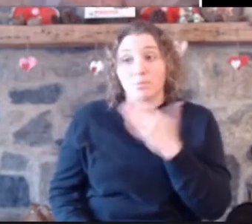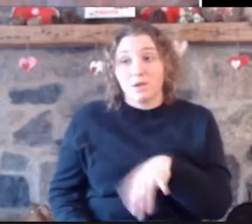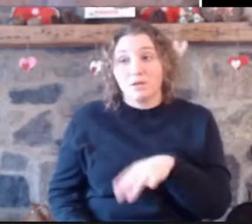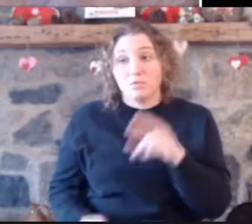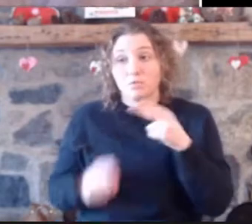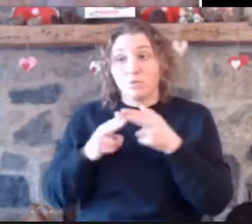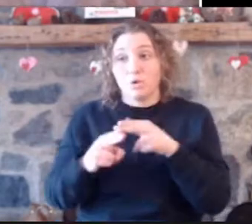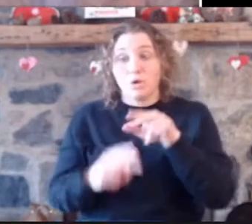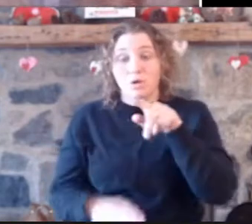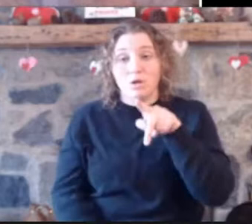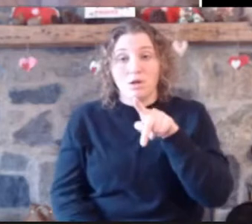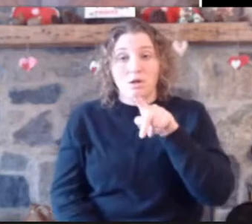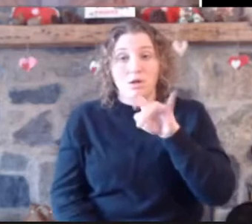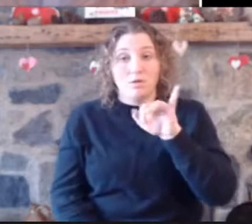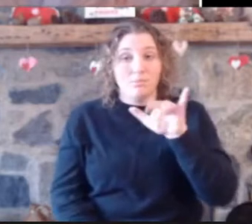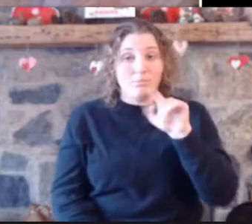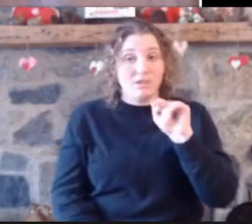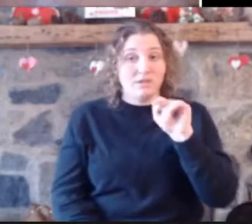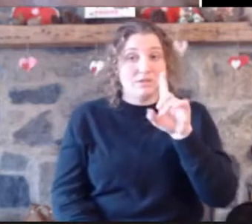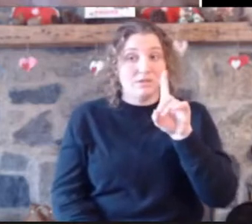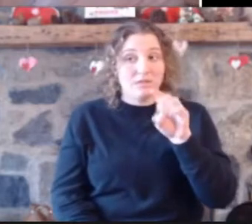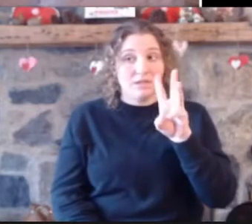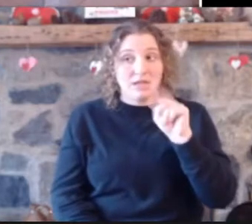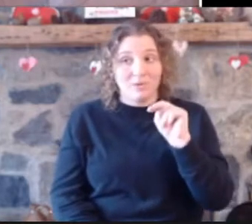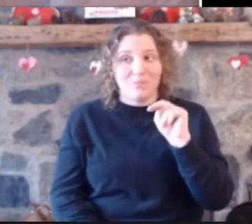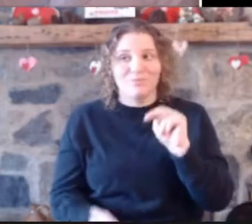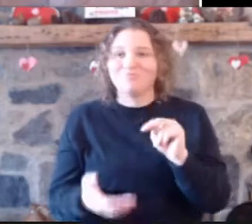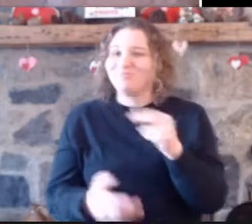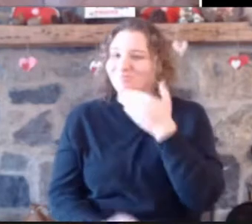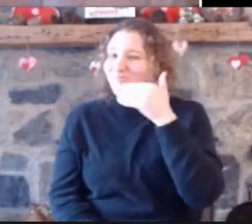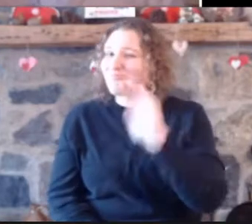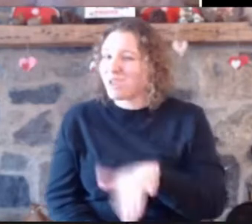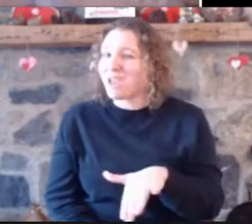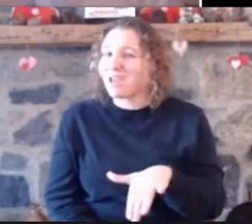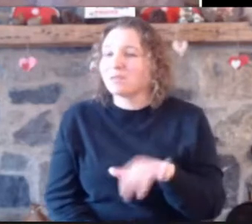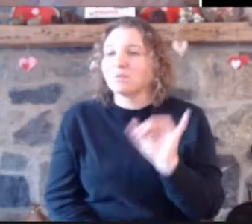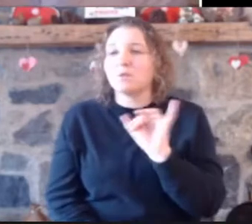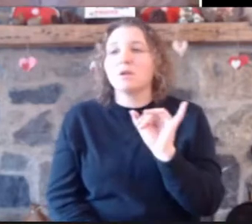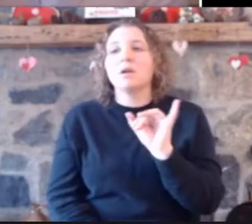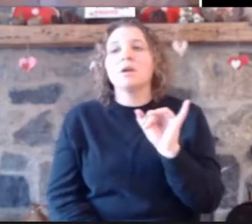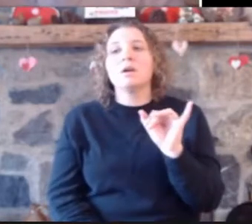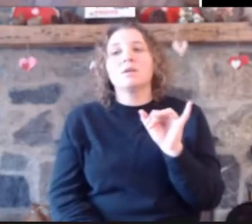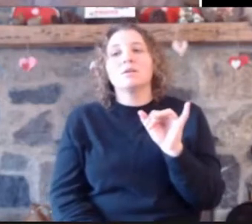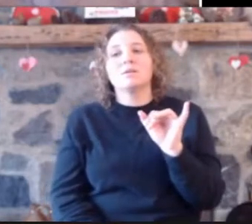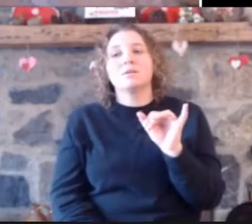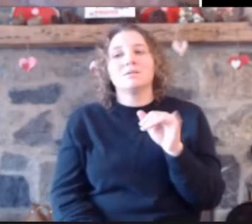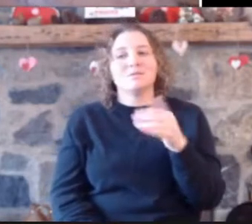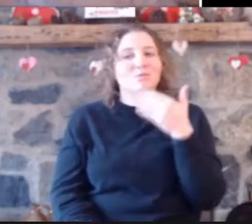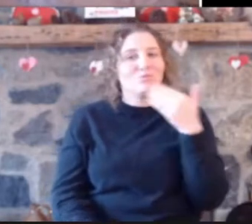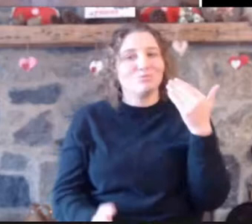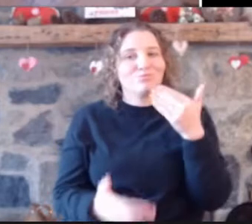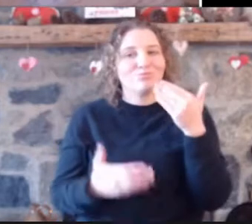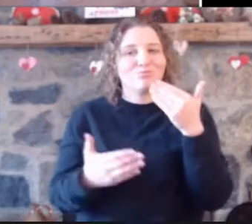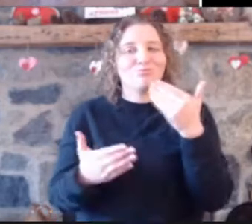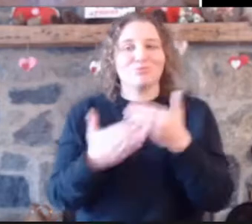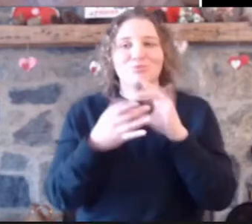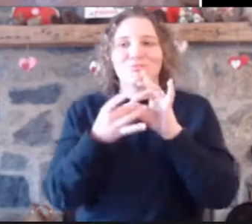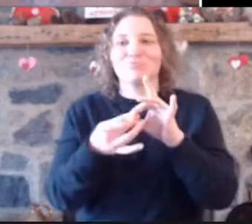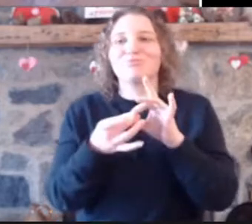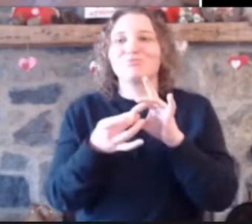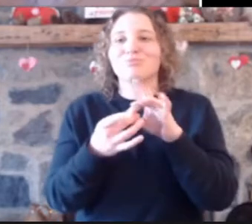called Piltdown in this community, not a good thing. But like Piltdown Man, that proved to be too good to be true. Talk about him next